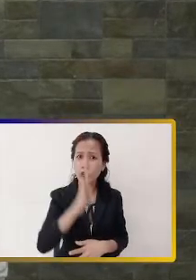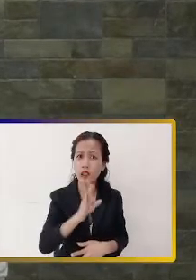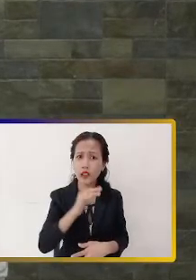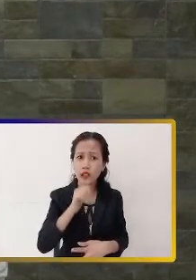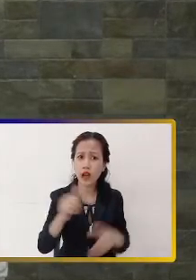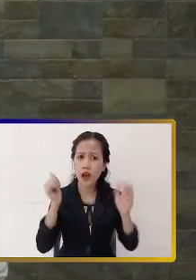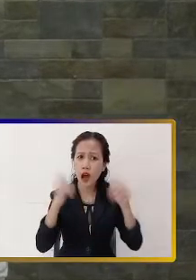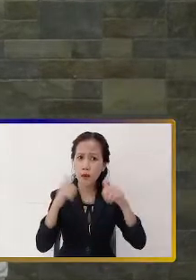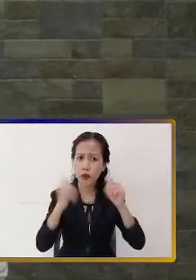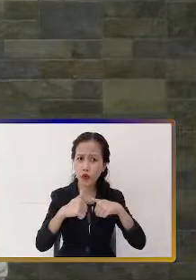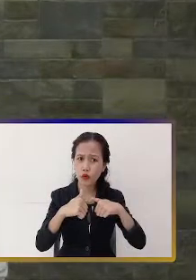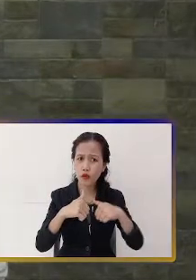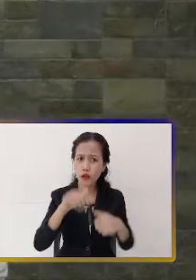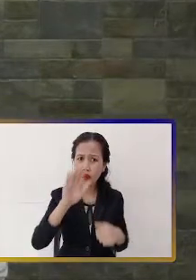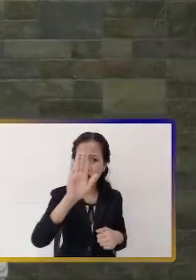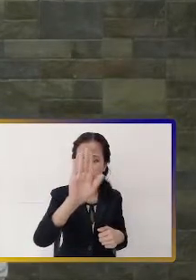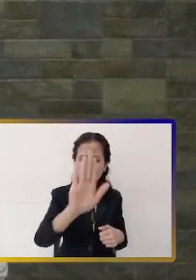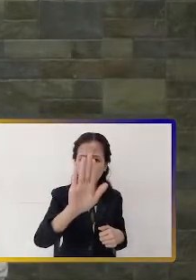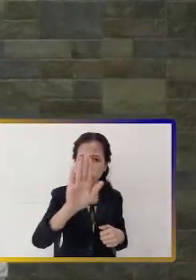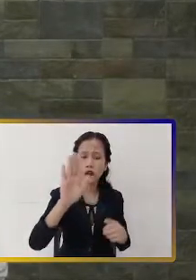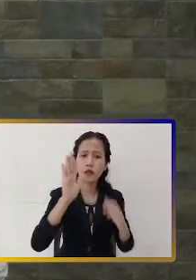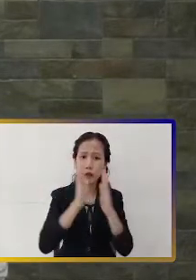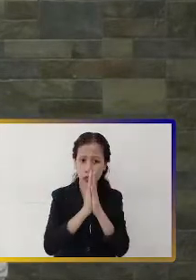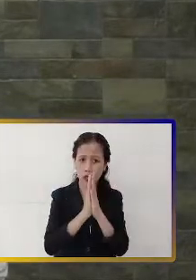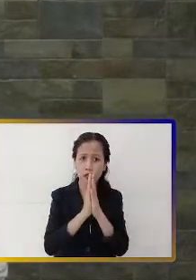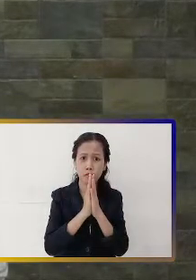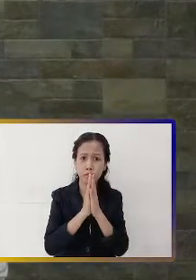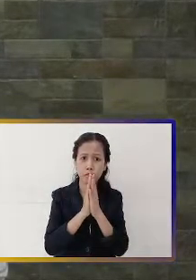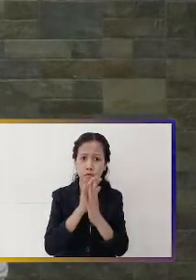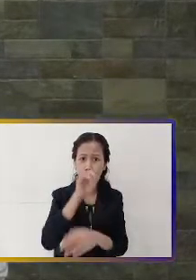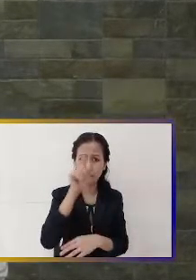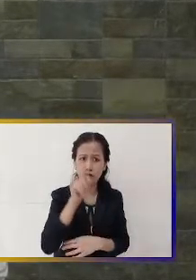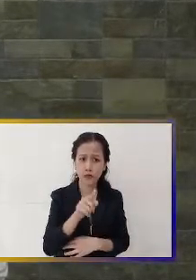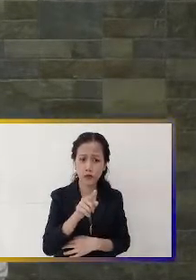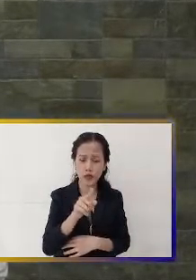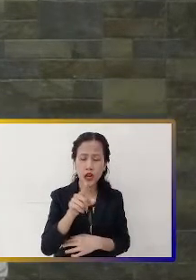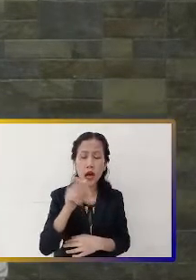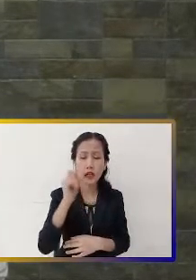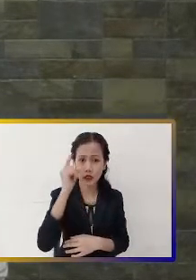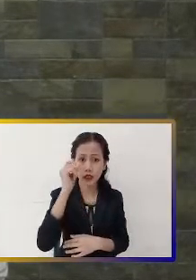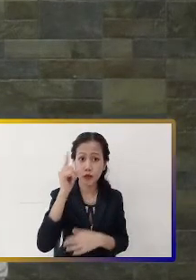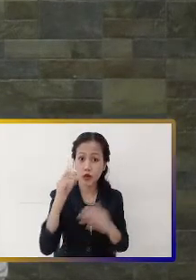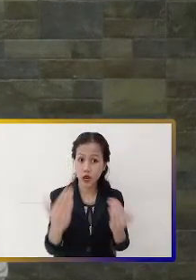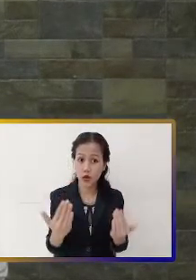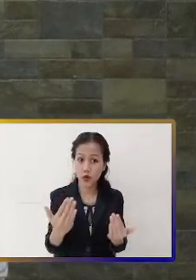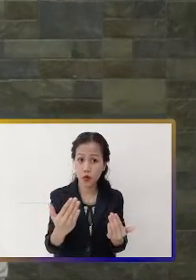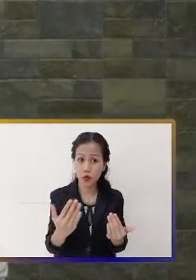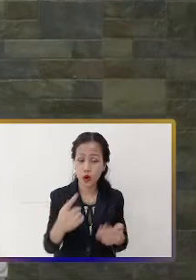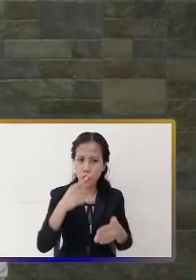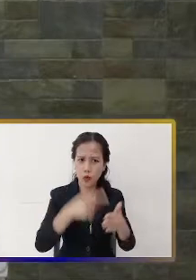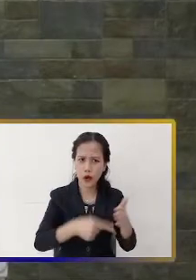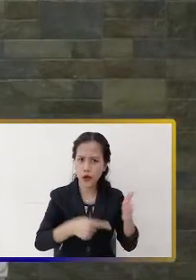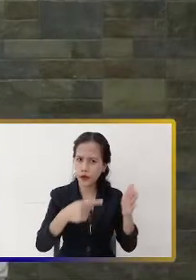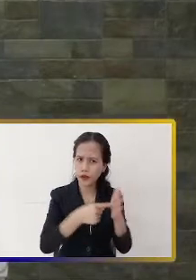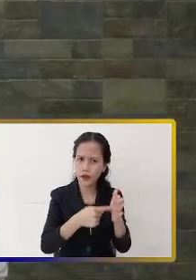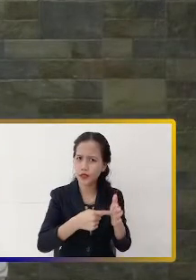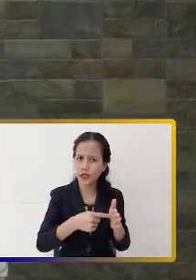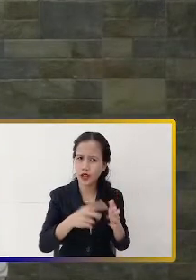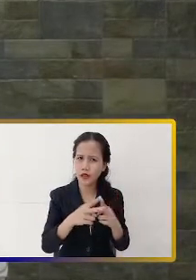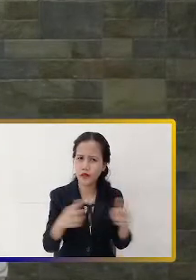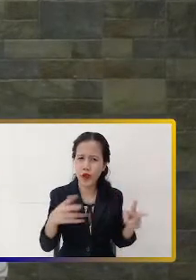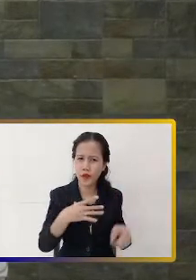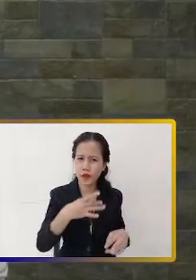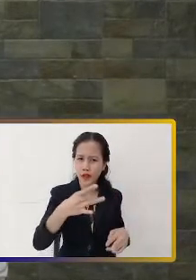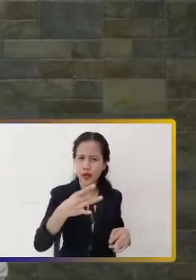prayer? Do you understand now? Why is this God's favorite prayer? Look at the